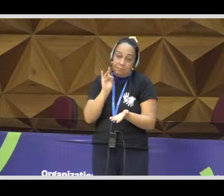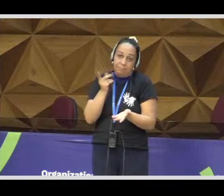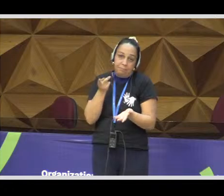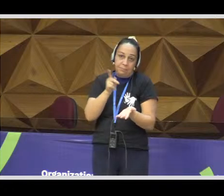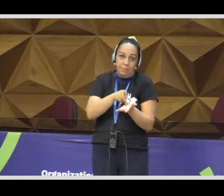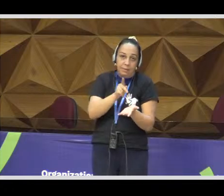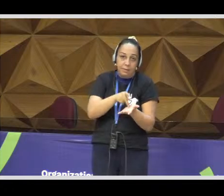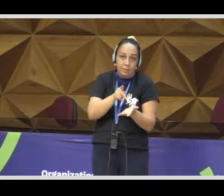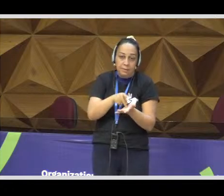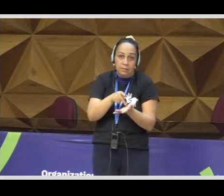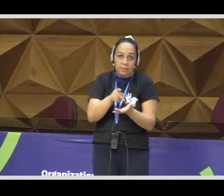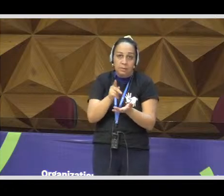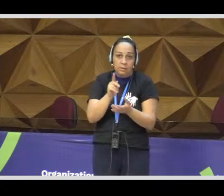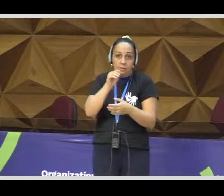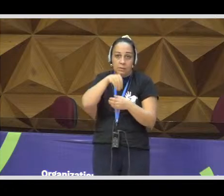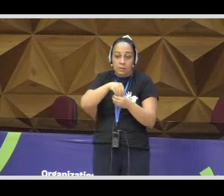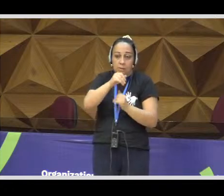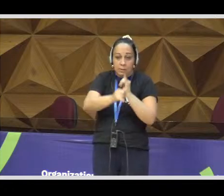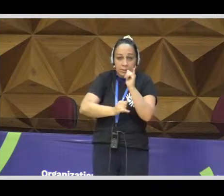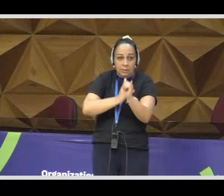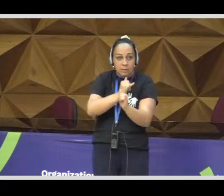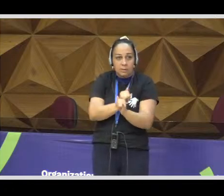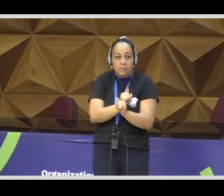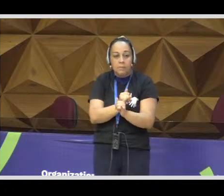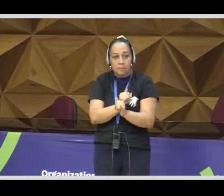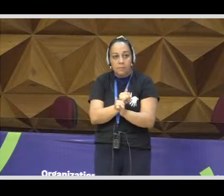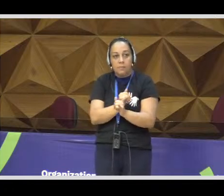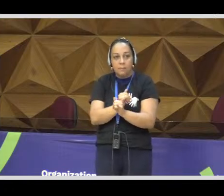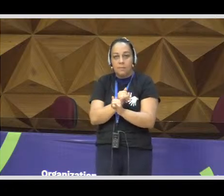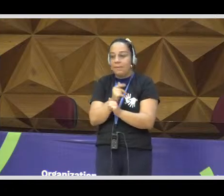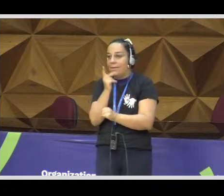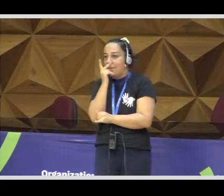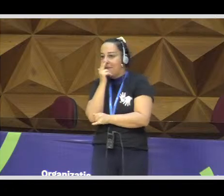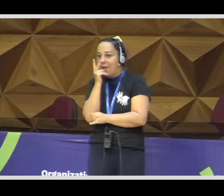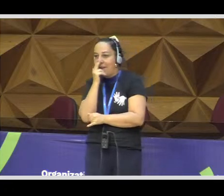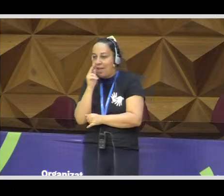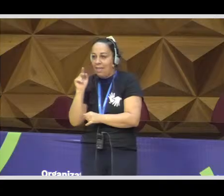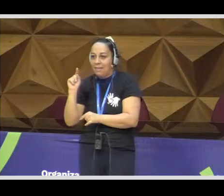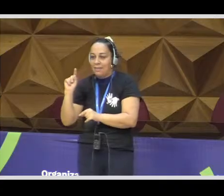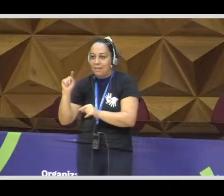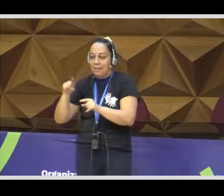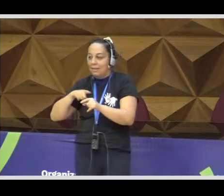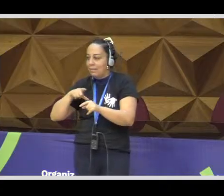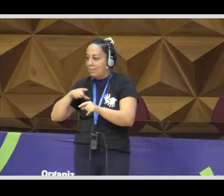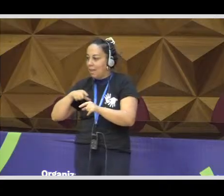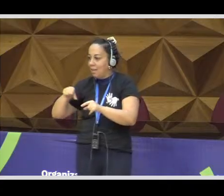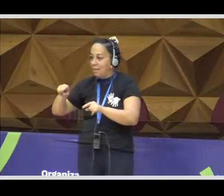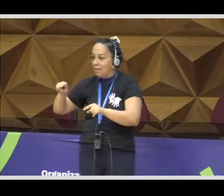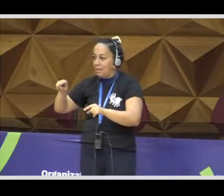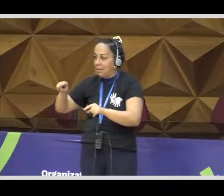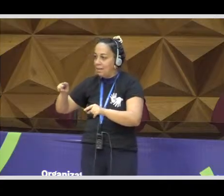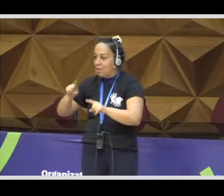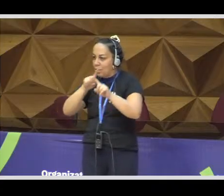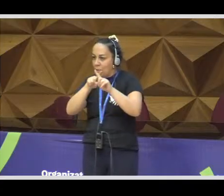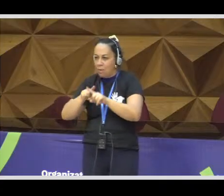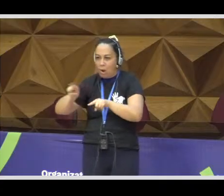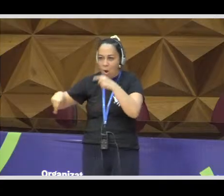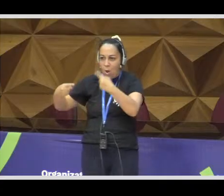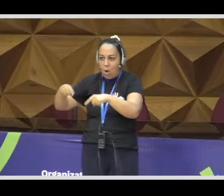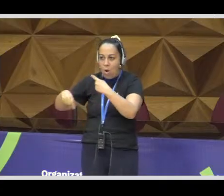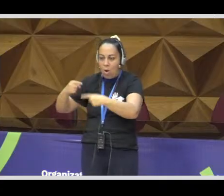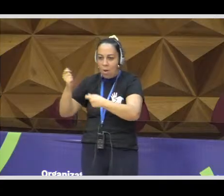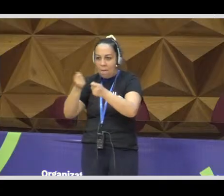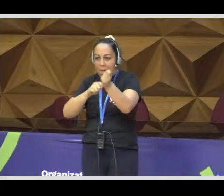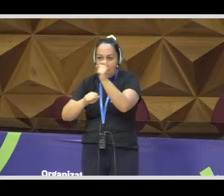with aliens or doing all sorts of things, but you can't do that in such a small space. There's a lot of